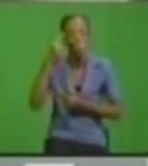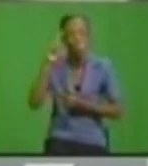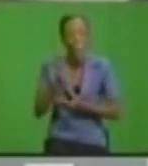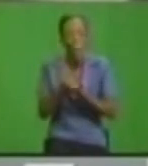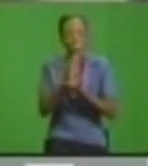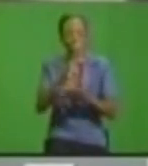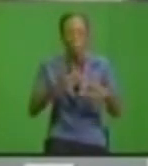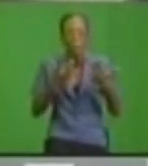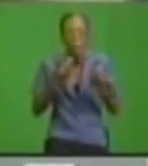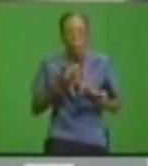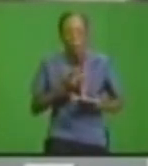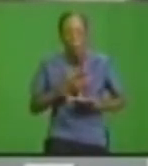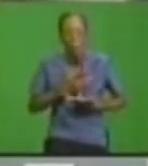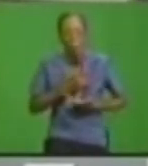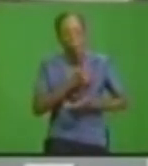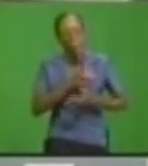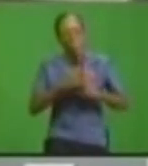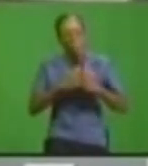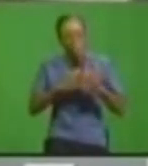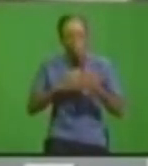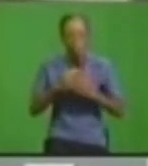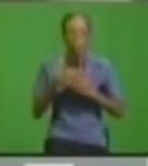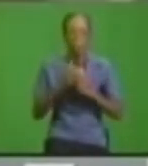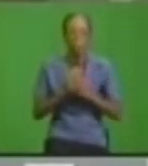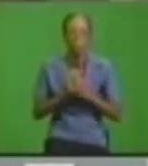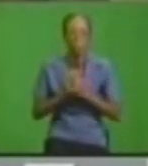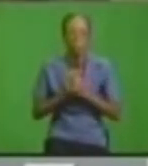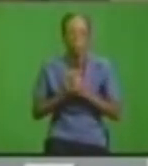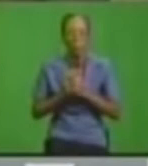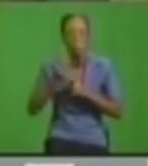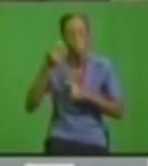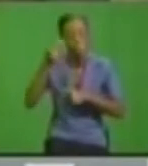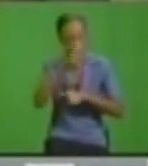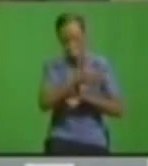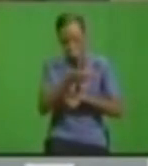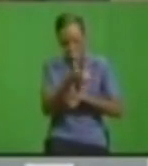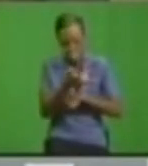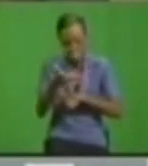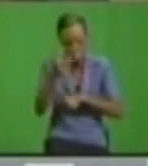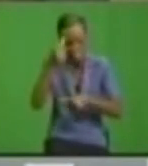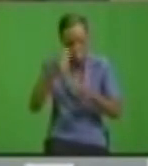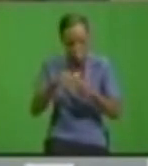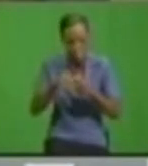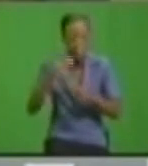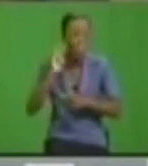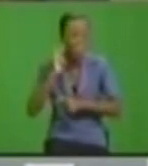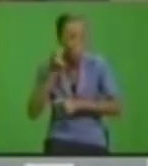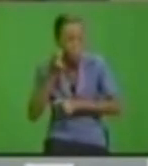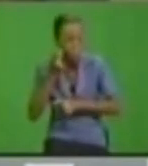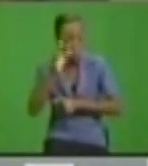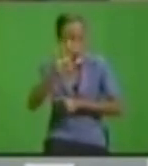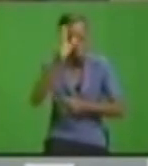aching hearts and seek comfort in the fact that Patrick Augustus Mervyn